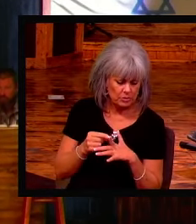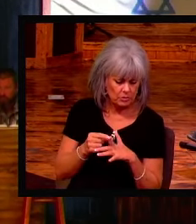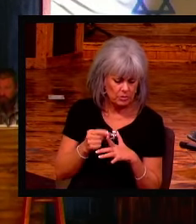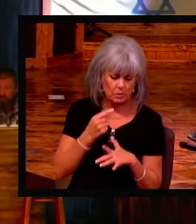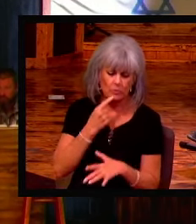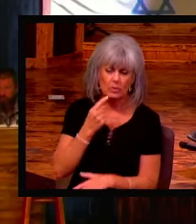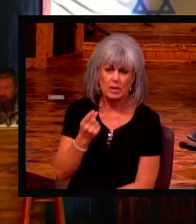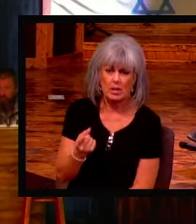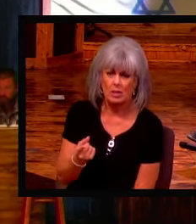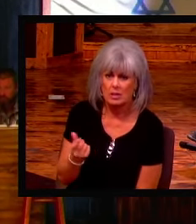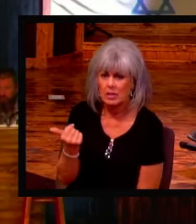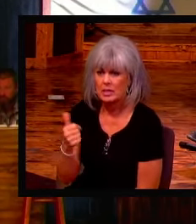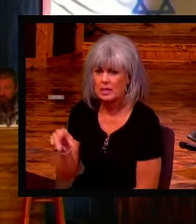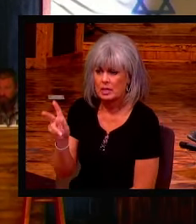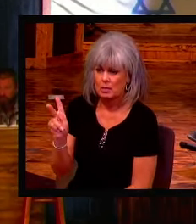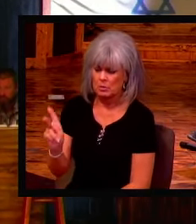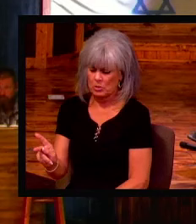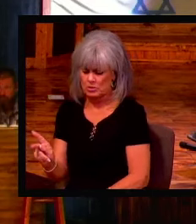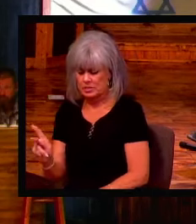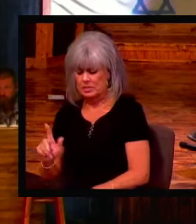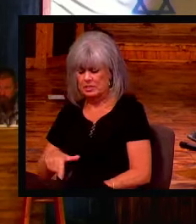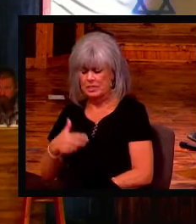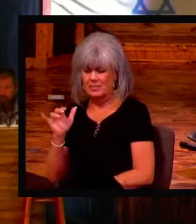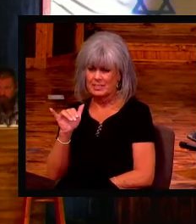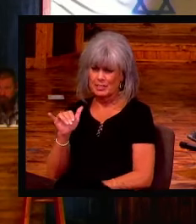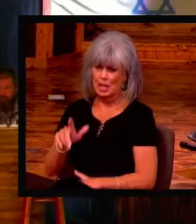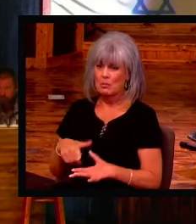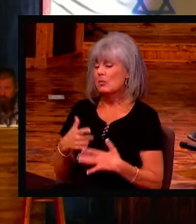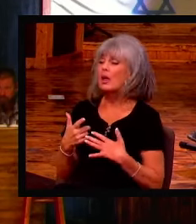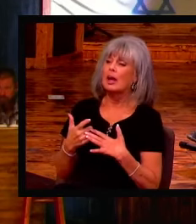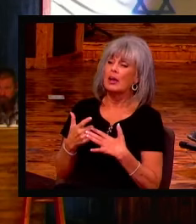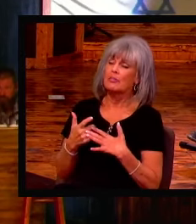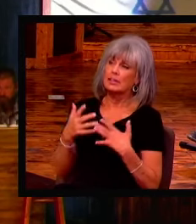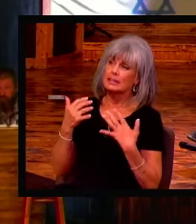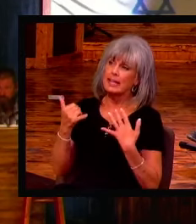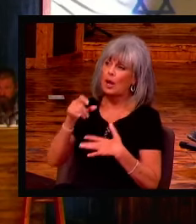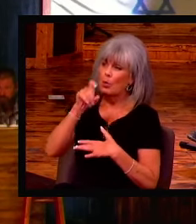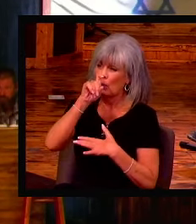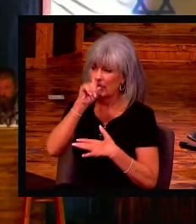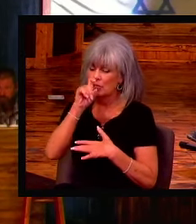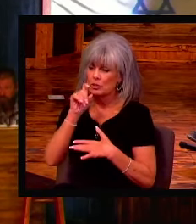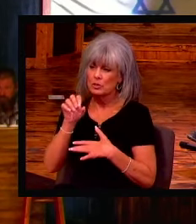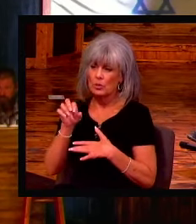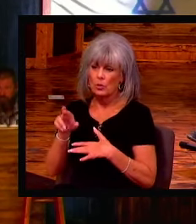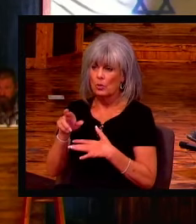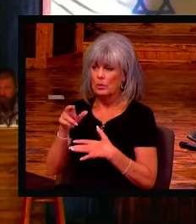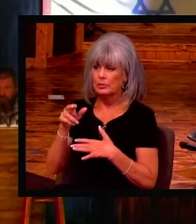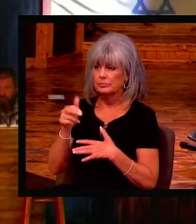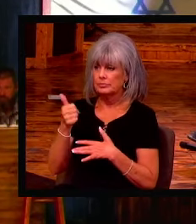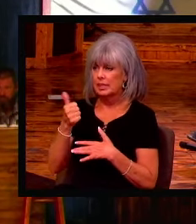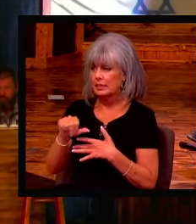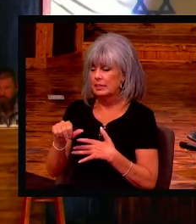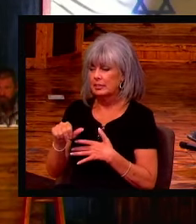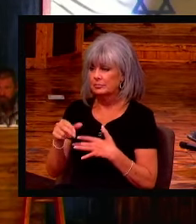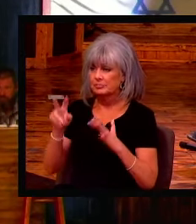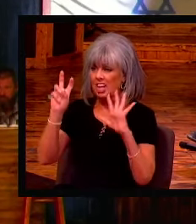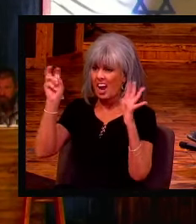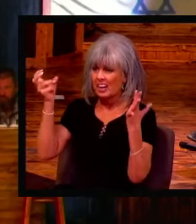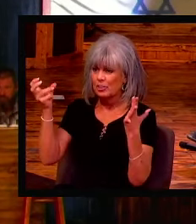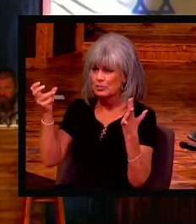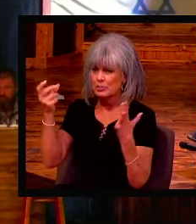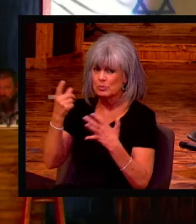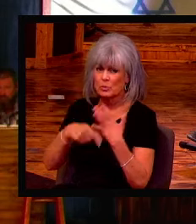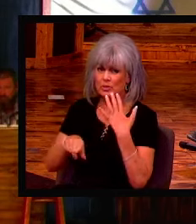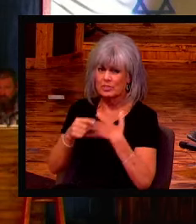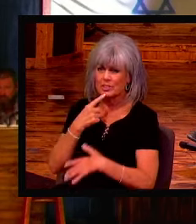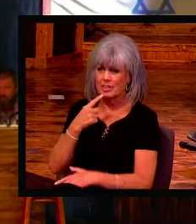anybody that lived that life like you did, that is currently a witch, or any of those titles that they use? What would you say to them right now?